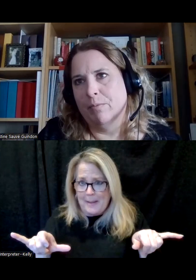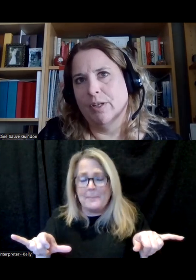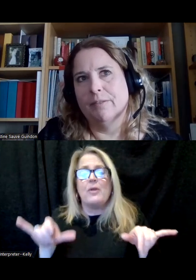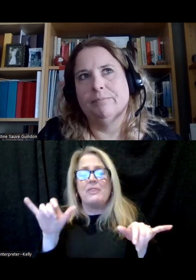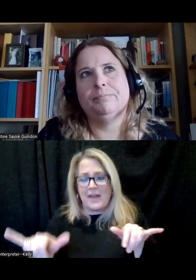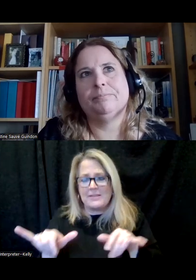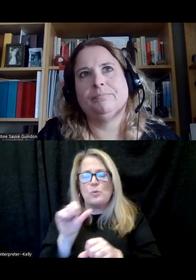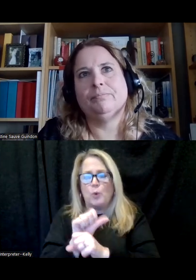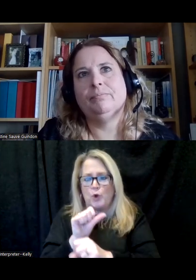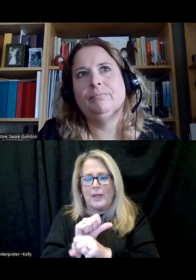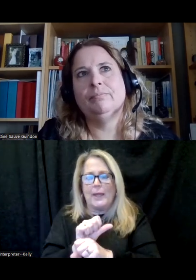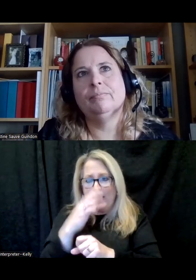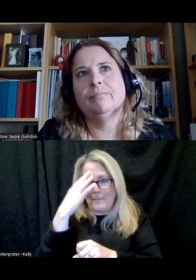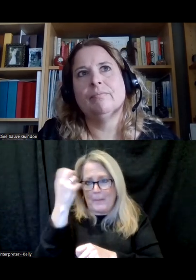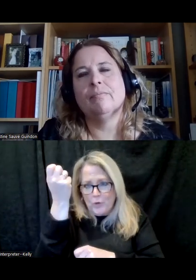working memory.